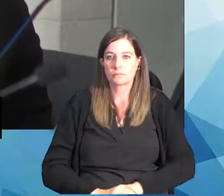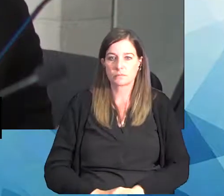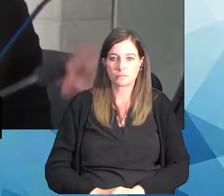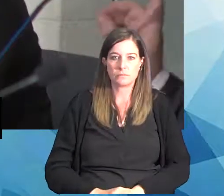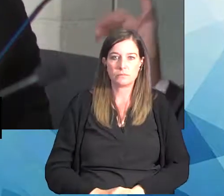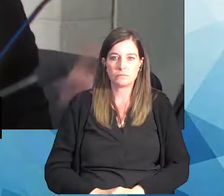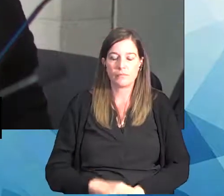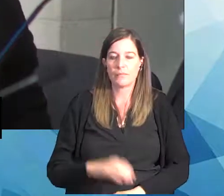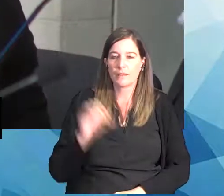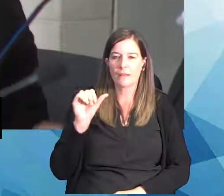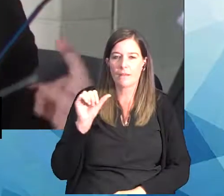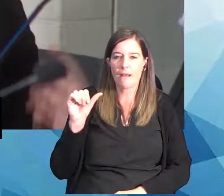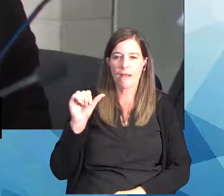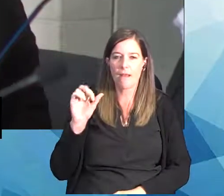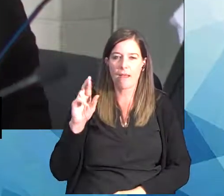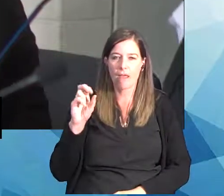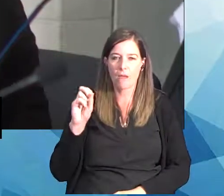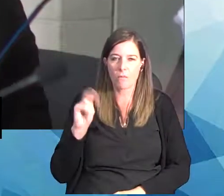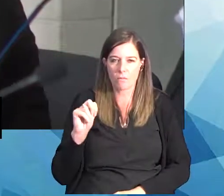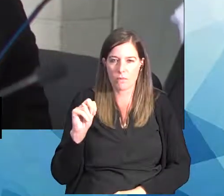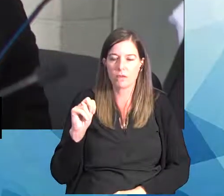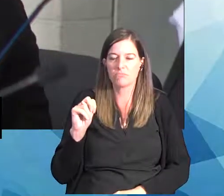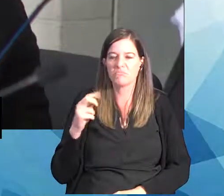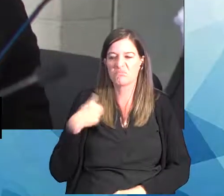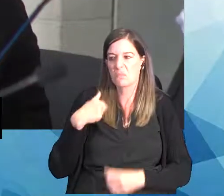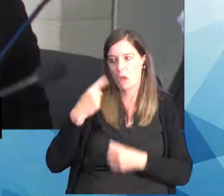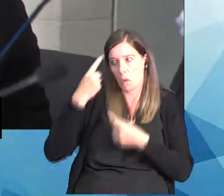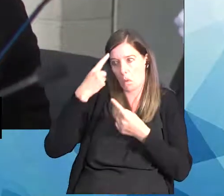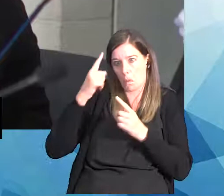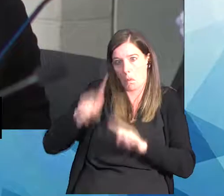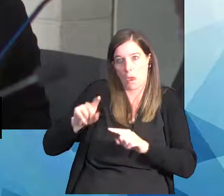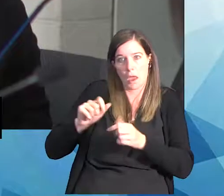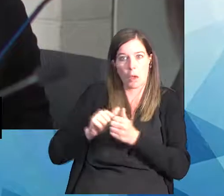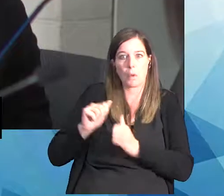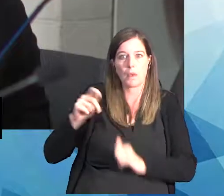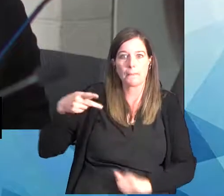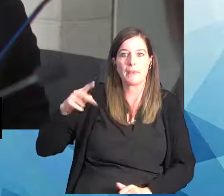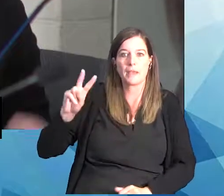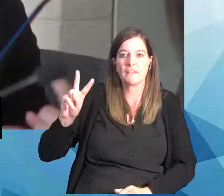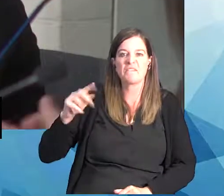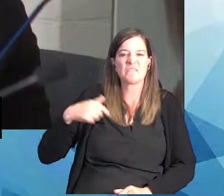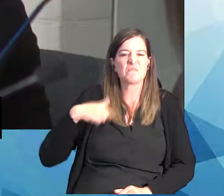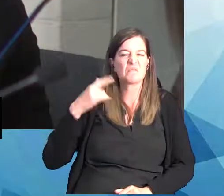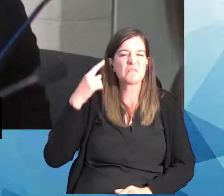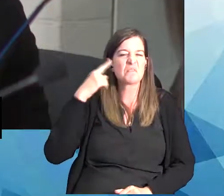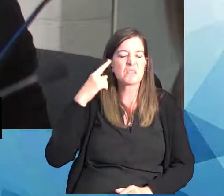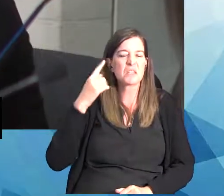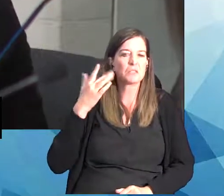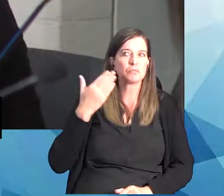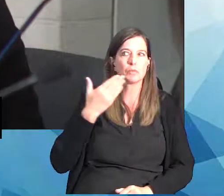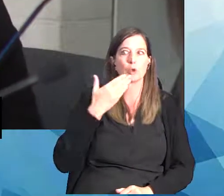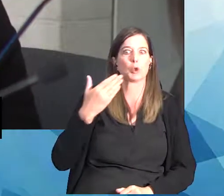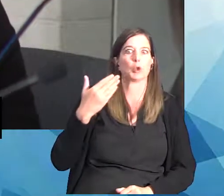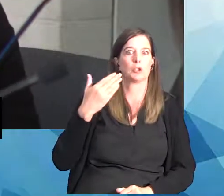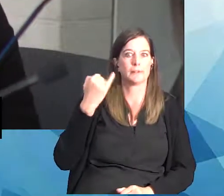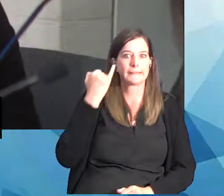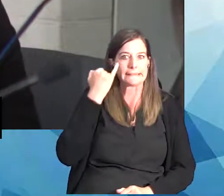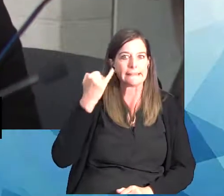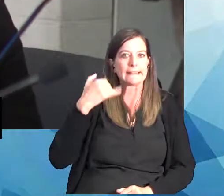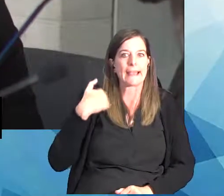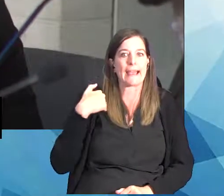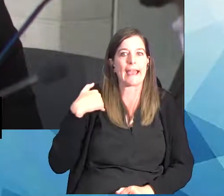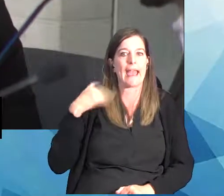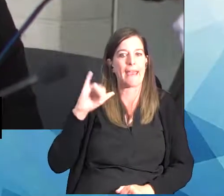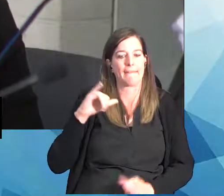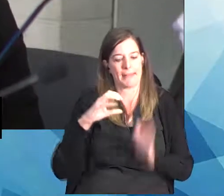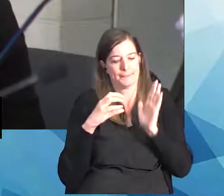Yeah, I would just agree with what PV was saying. I think it would be wise to also have a contingency baked in. Mm-hmm. Okay.